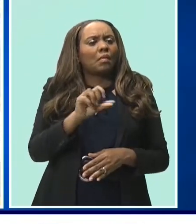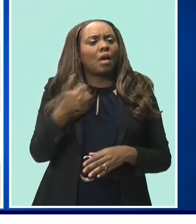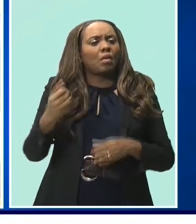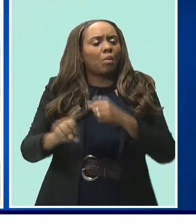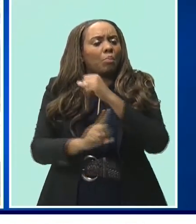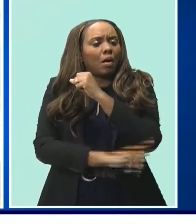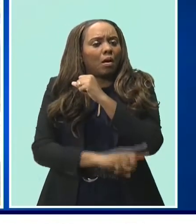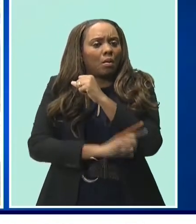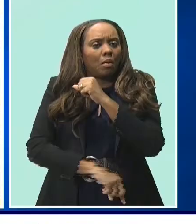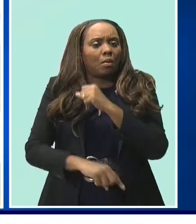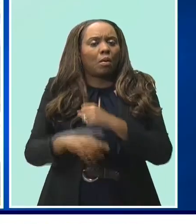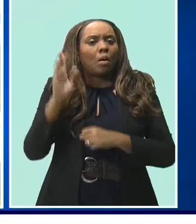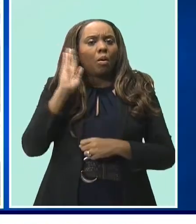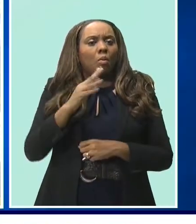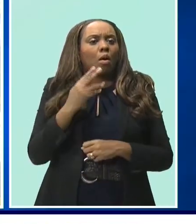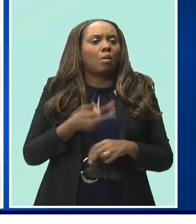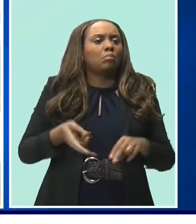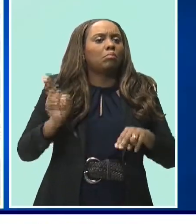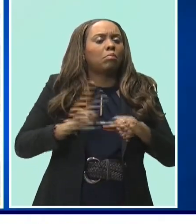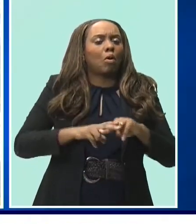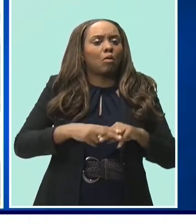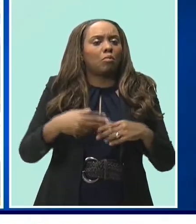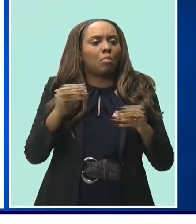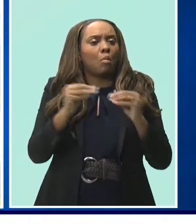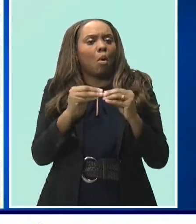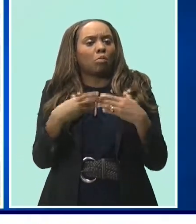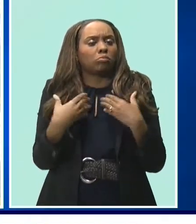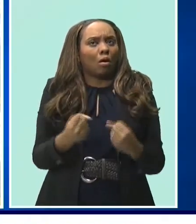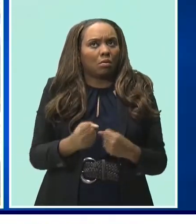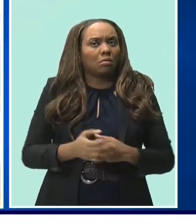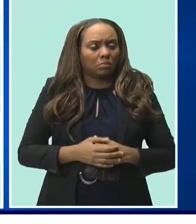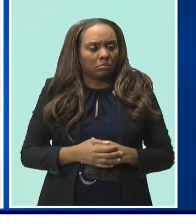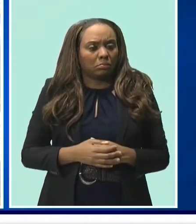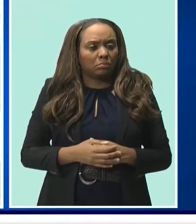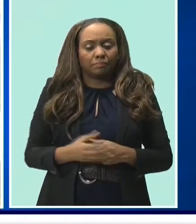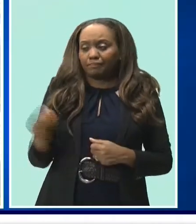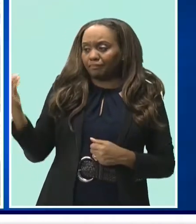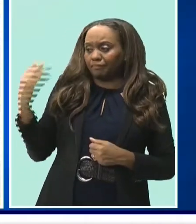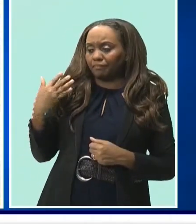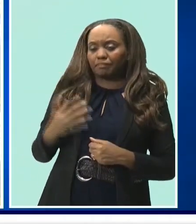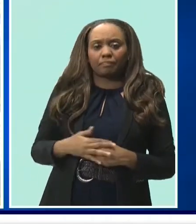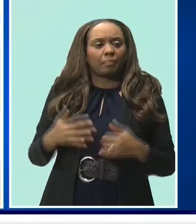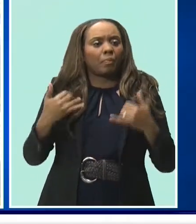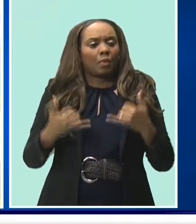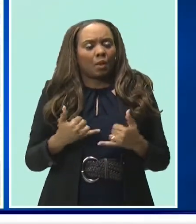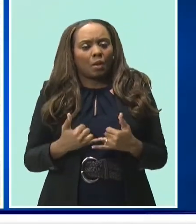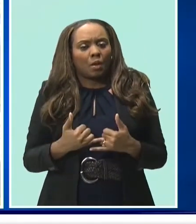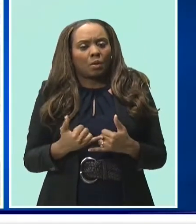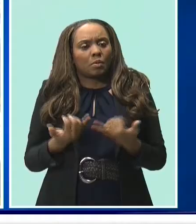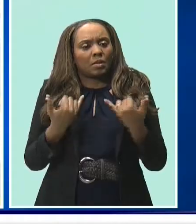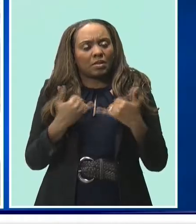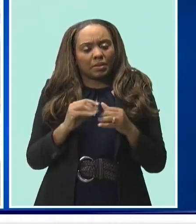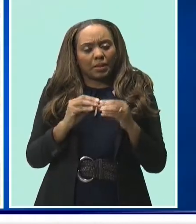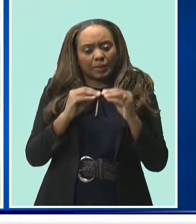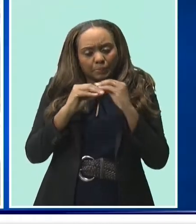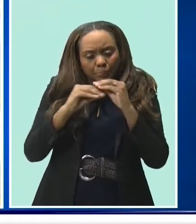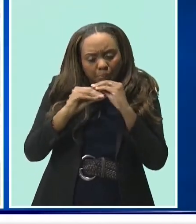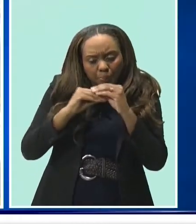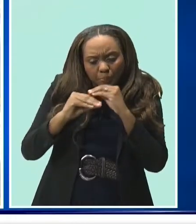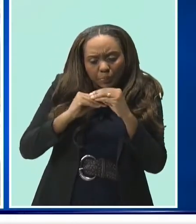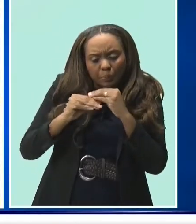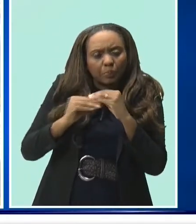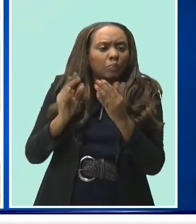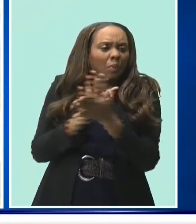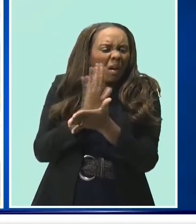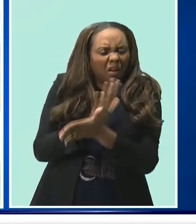penalties will be strengthened. The Transport Authority regulations are being finalized at this point in time, and we